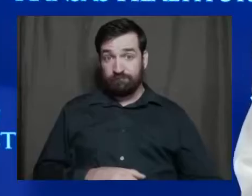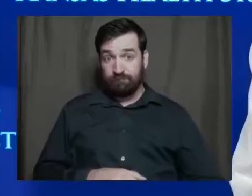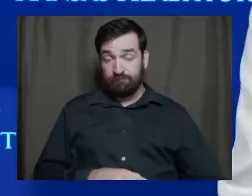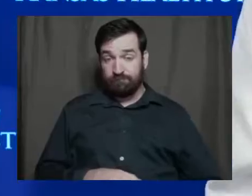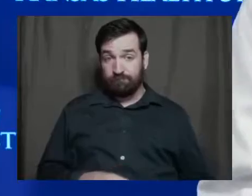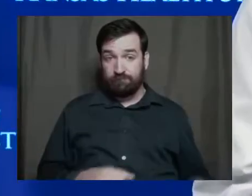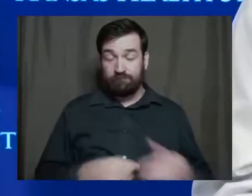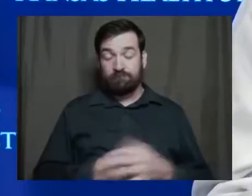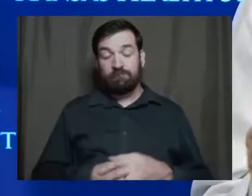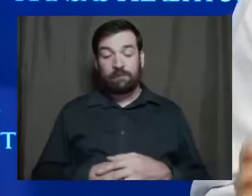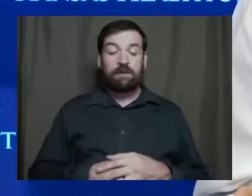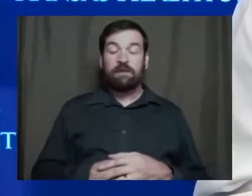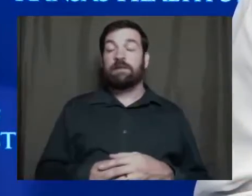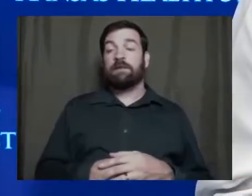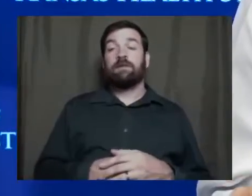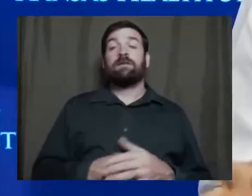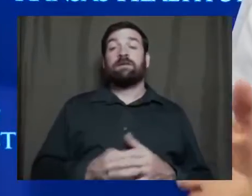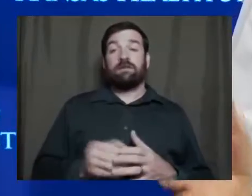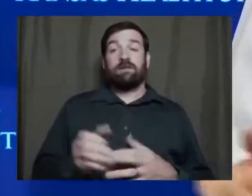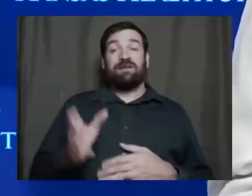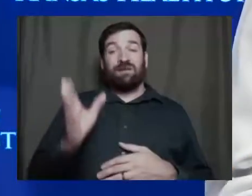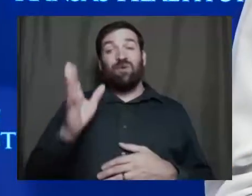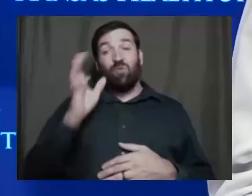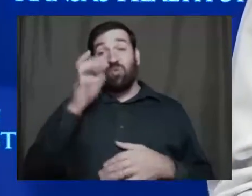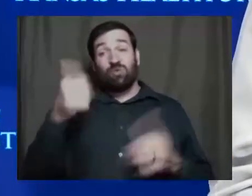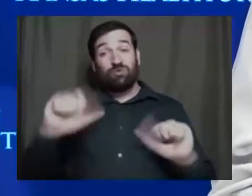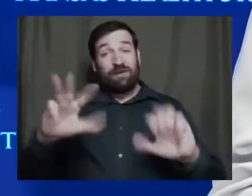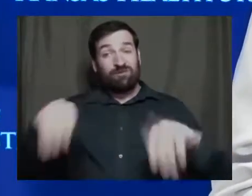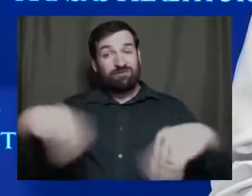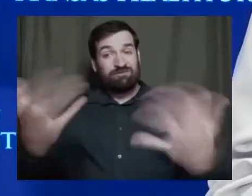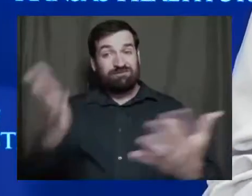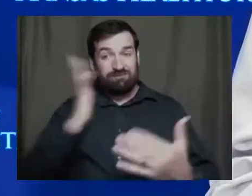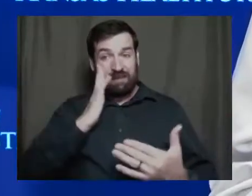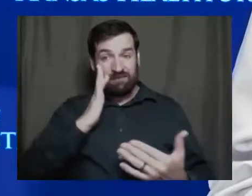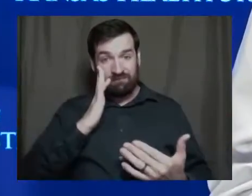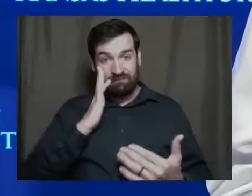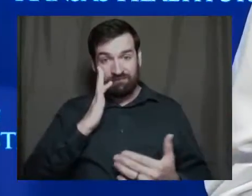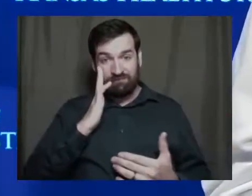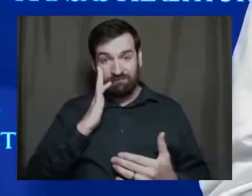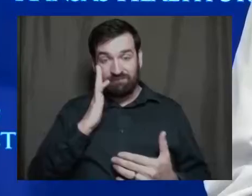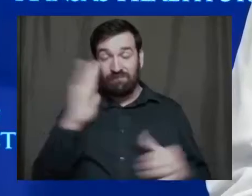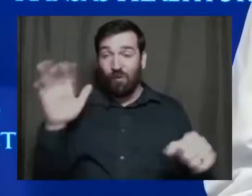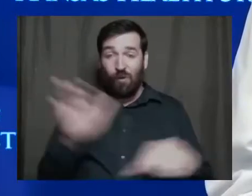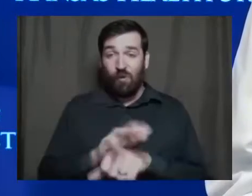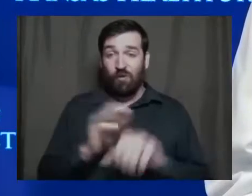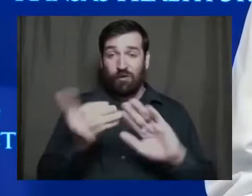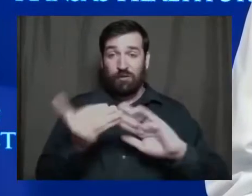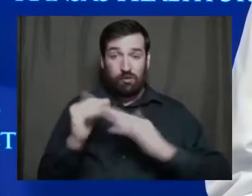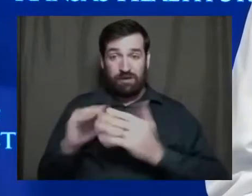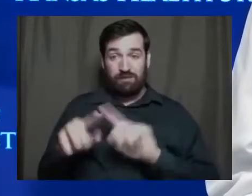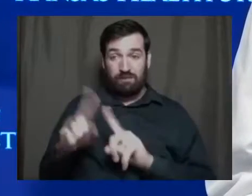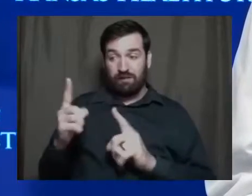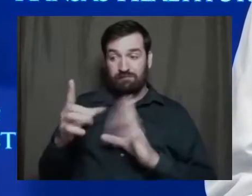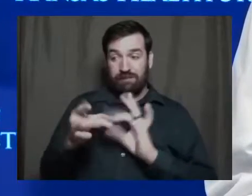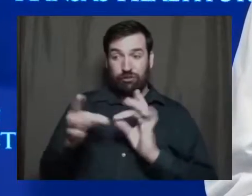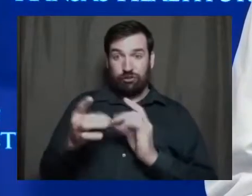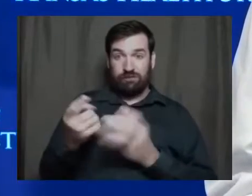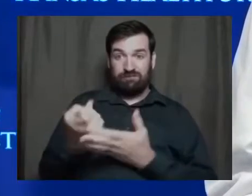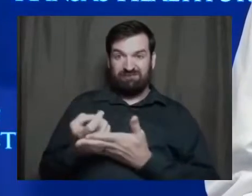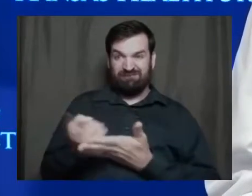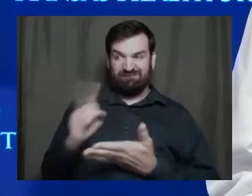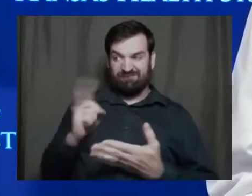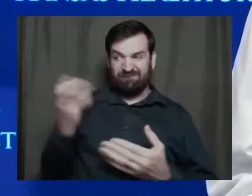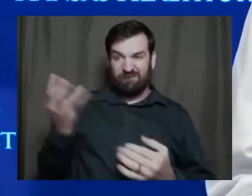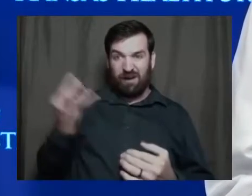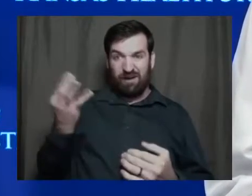Yes, we will work to get you that bed, and the whole community will work to get that bed. But what our message on Friday is that it may be delayed, and we